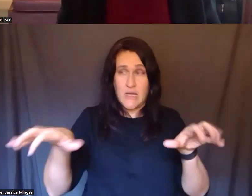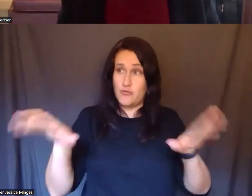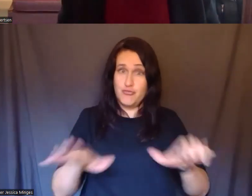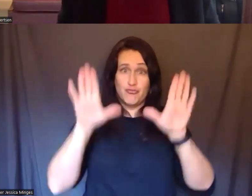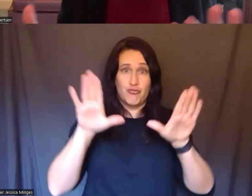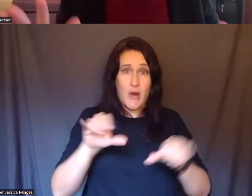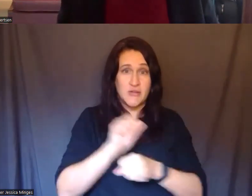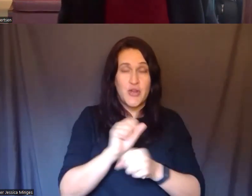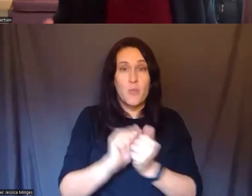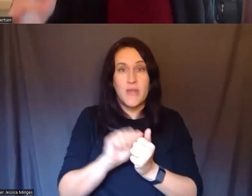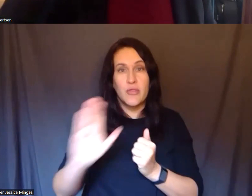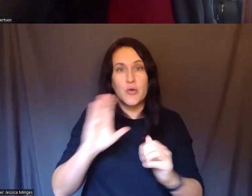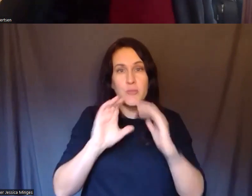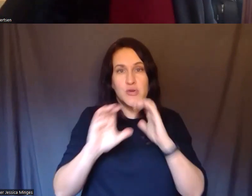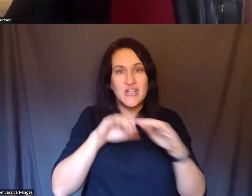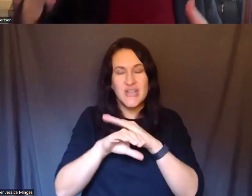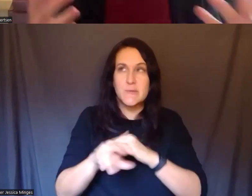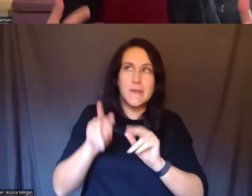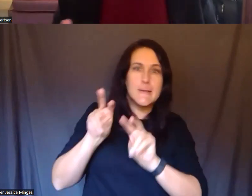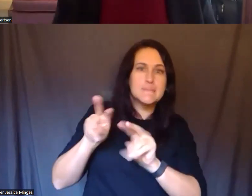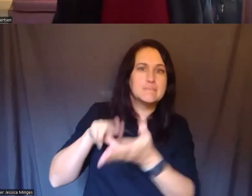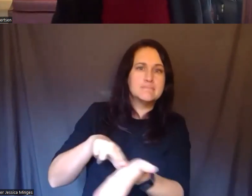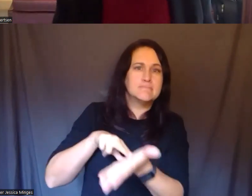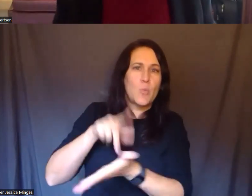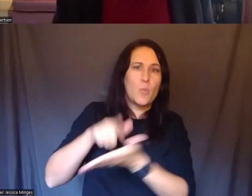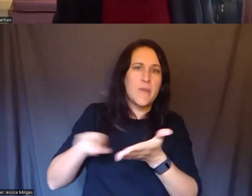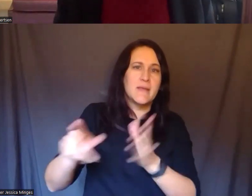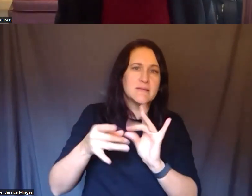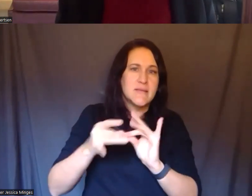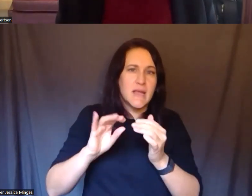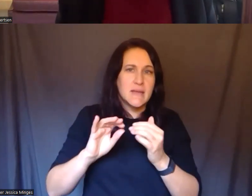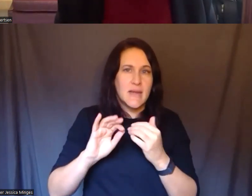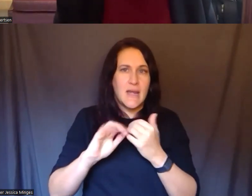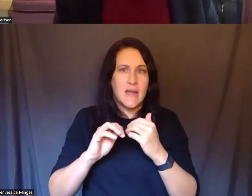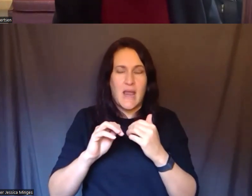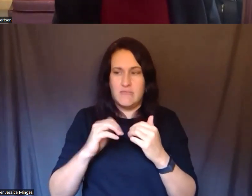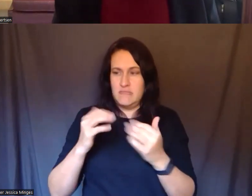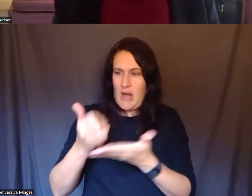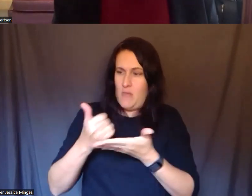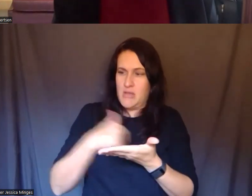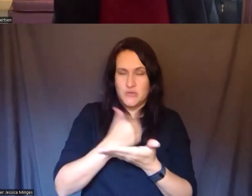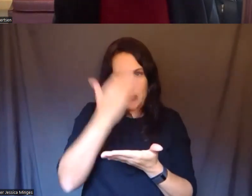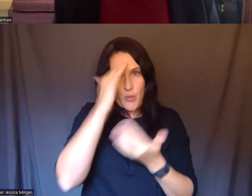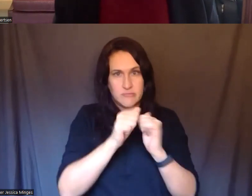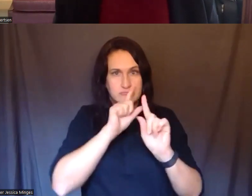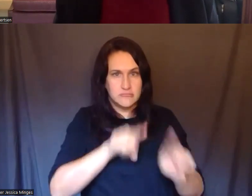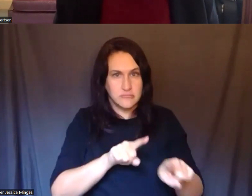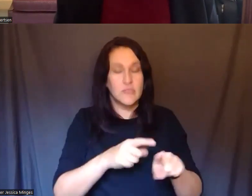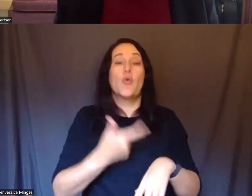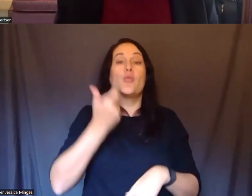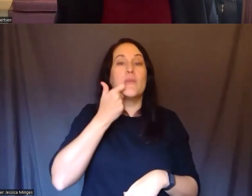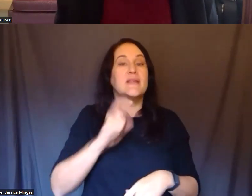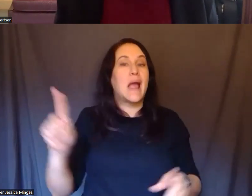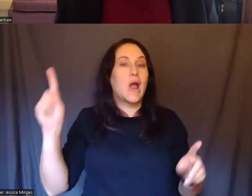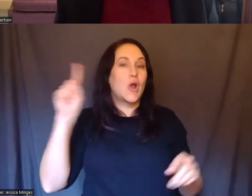our eye on what they're saying to help us know how to answer these types of questions. I just recently